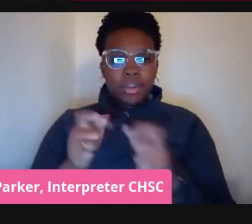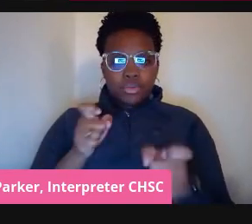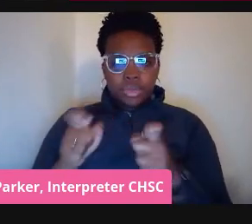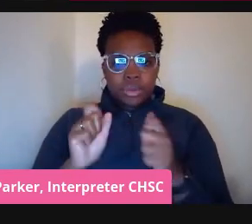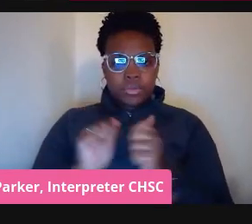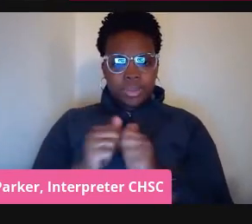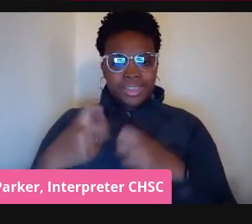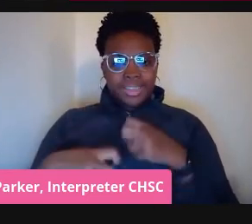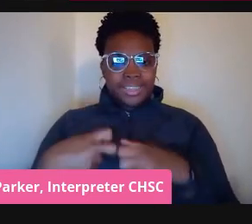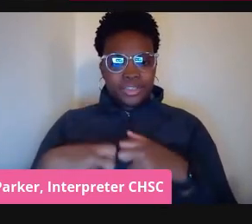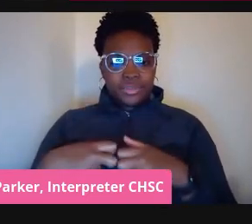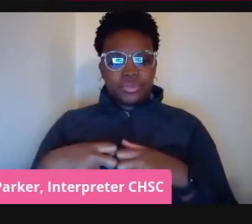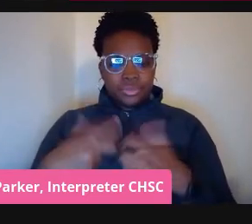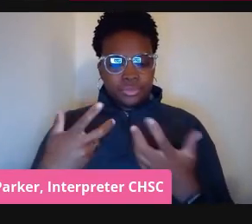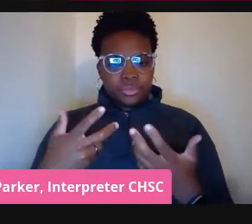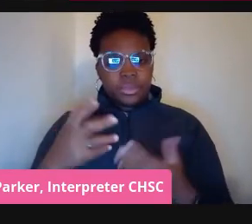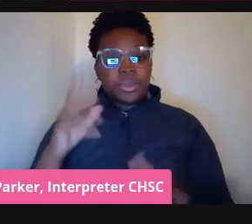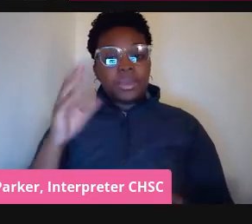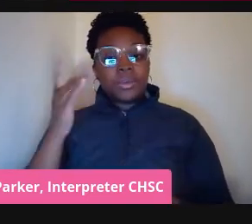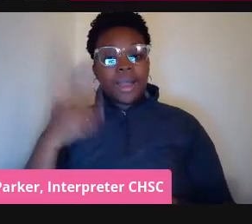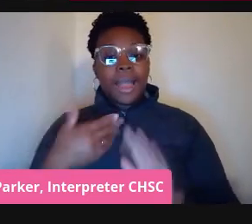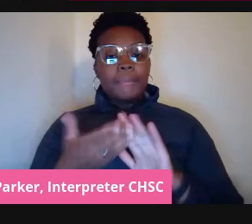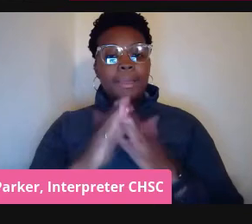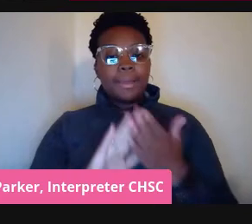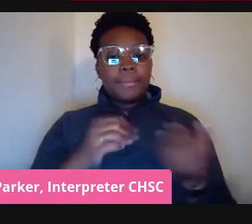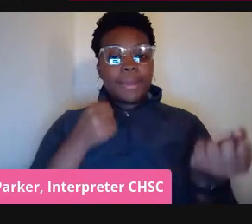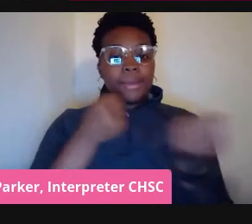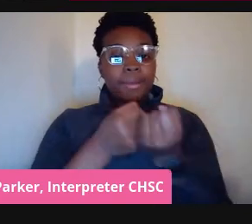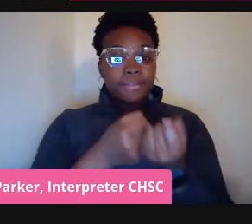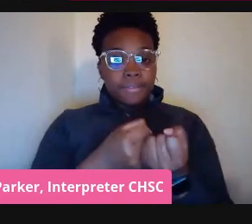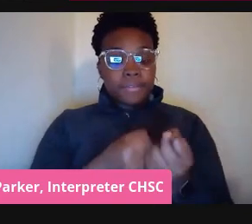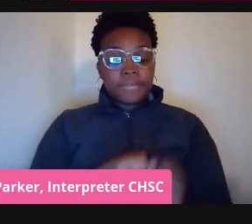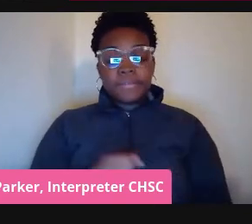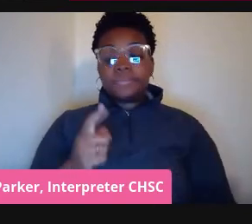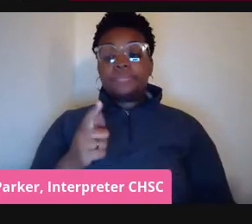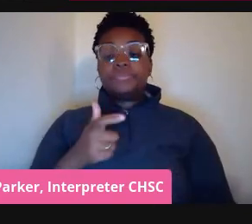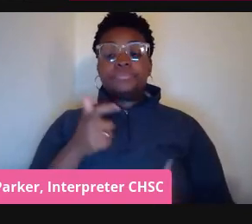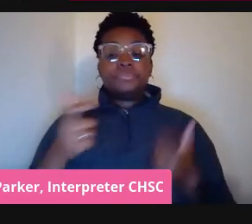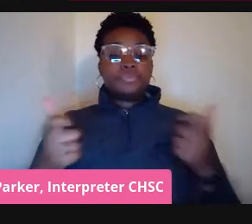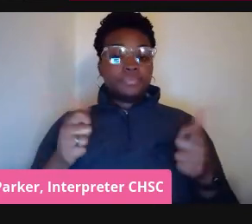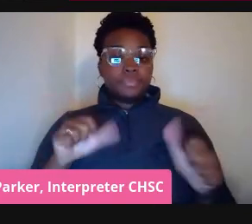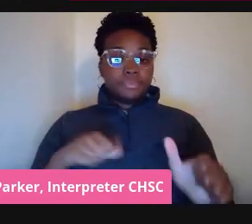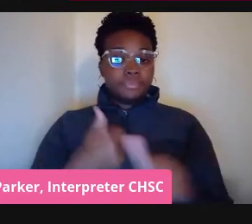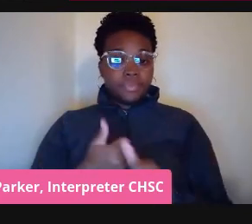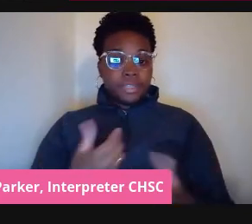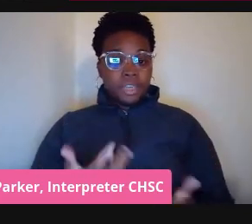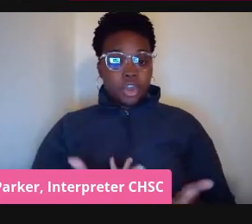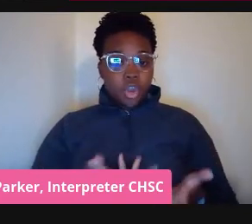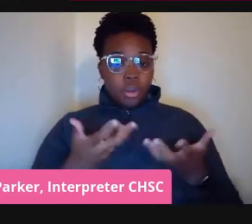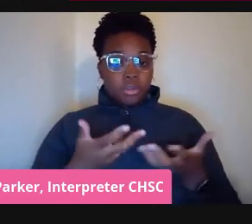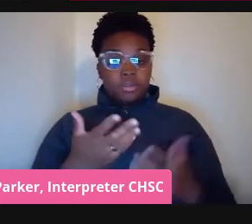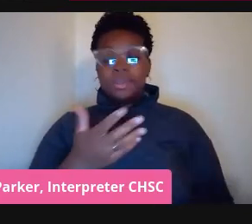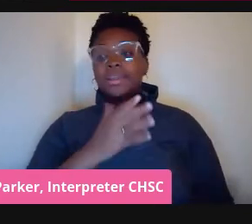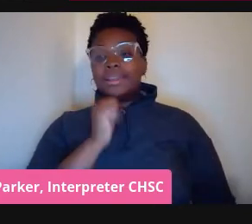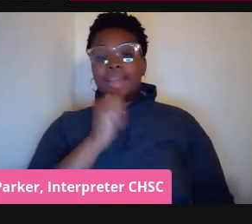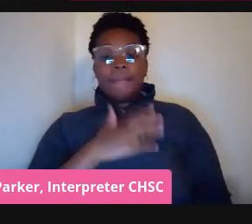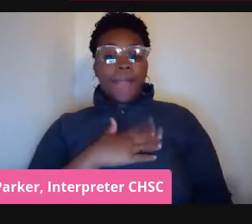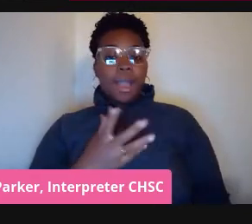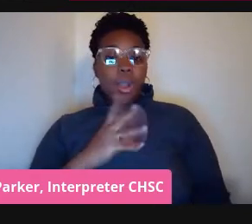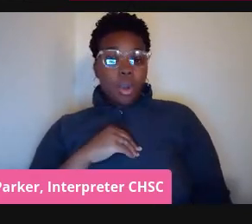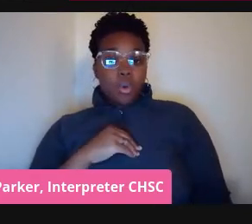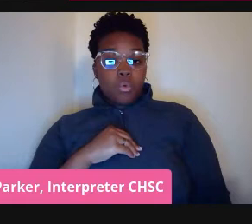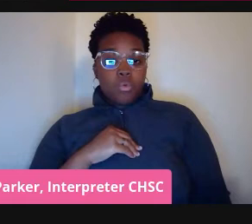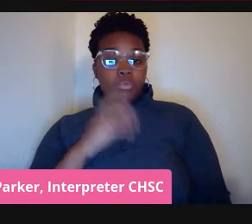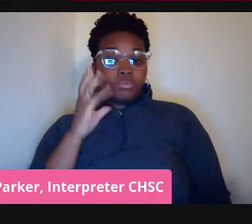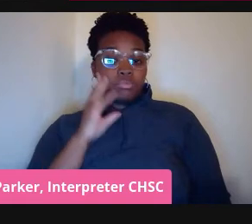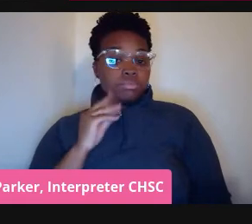advocate. One of the biggest driving forces that I had was not just my own journey, but